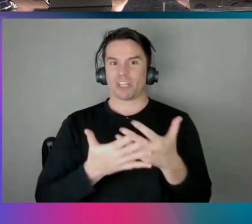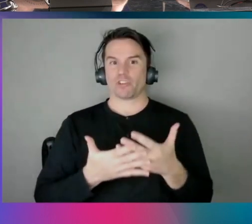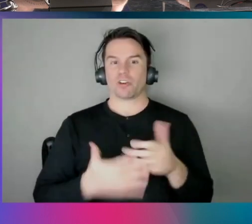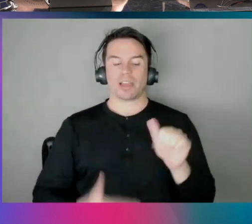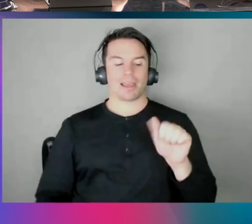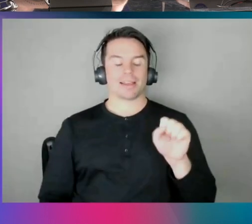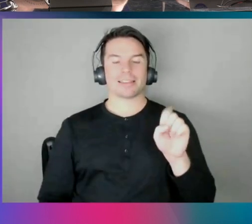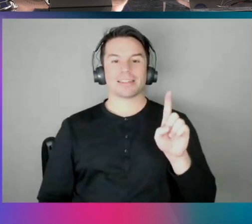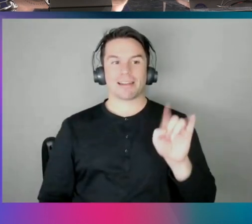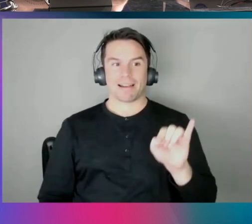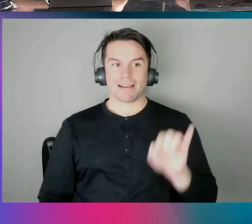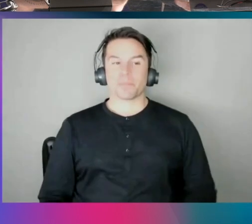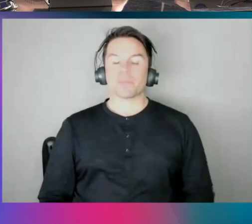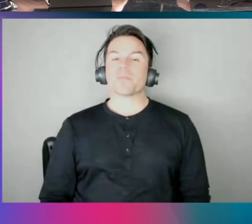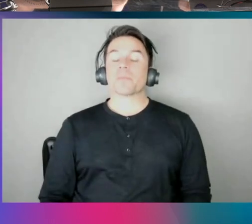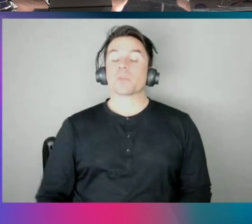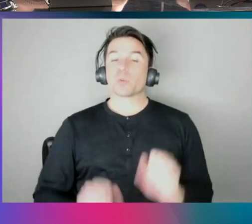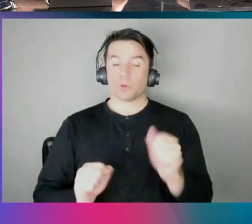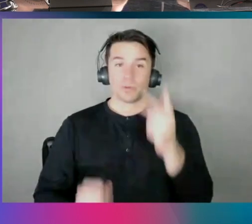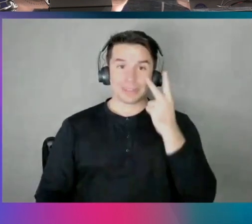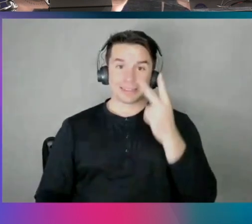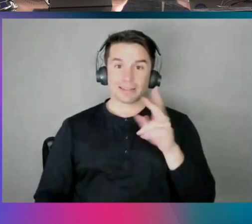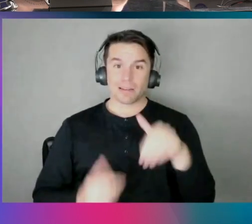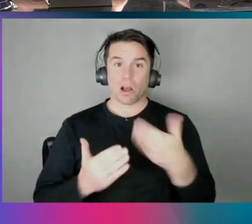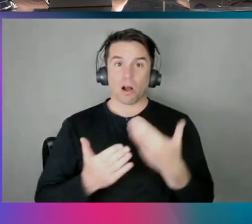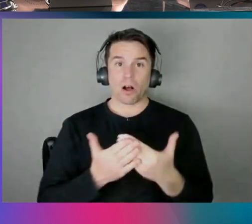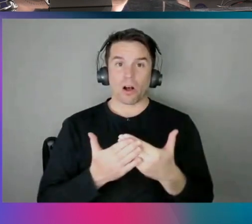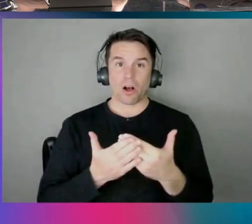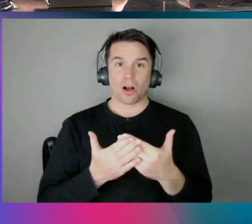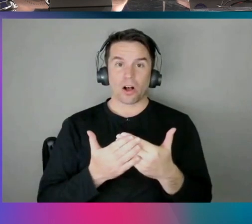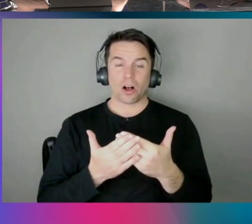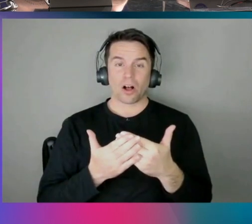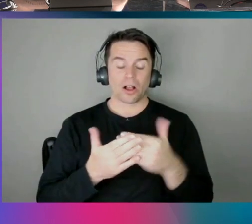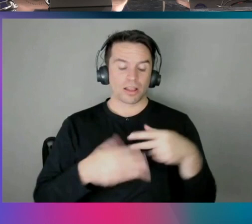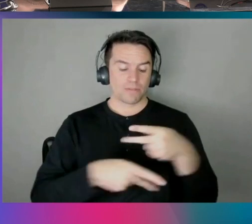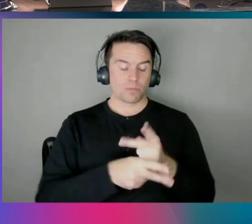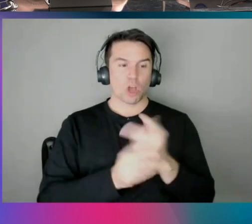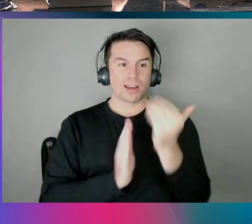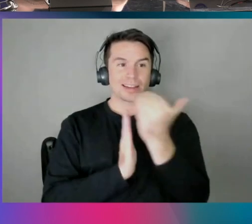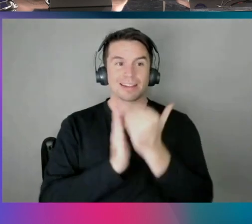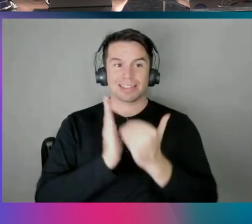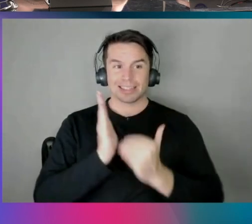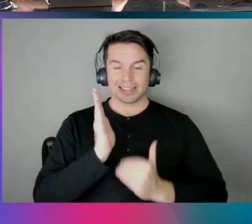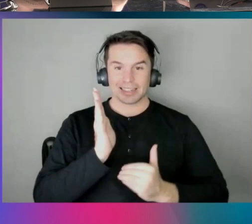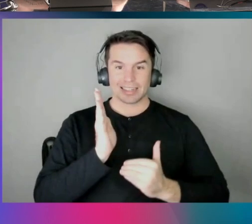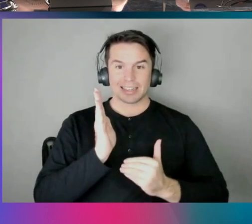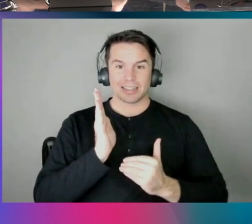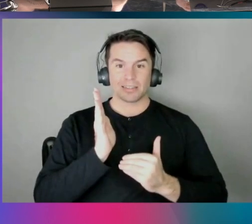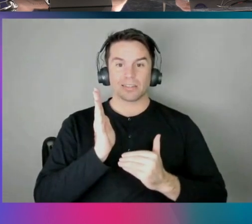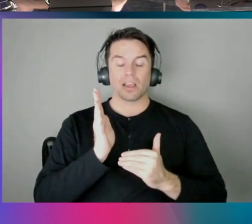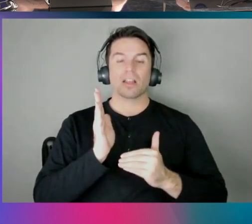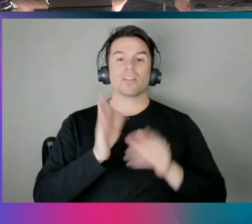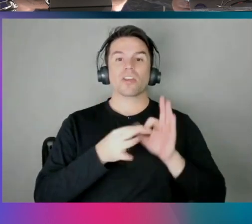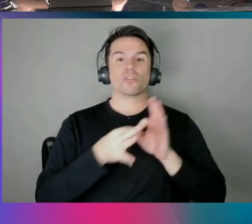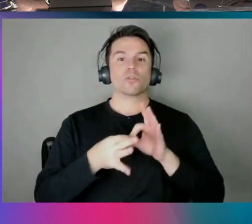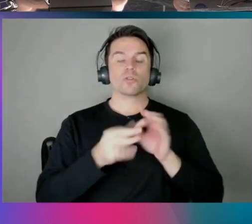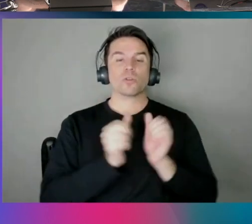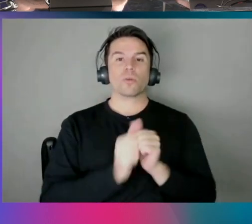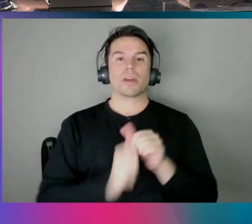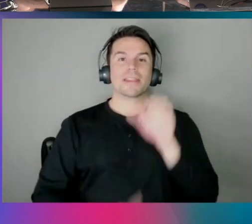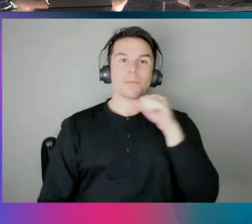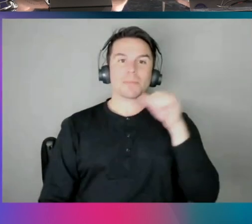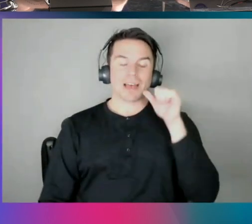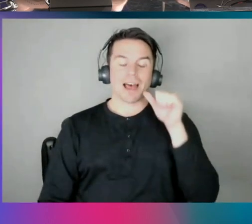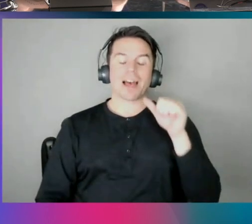ASDI, and you can see all the product listings that are associated with the Amazon Sustainability Data